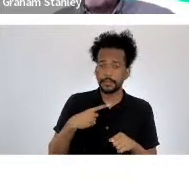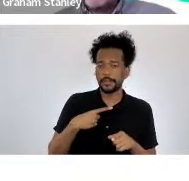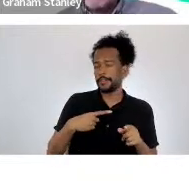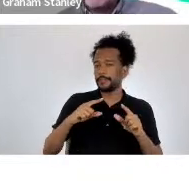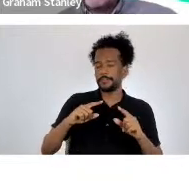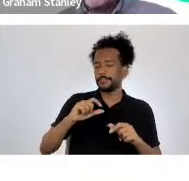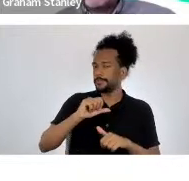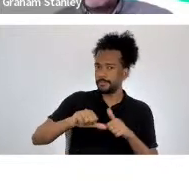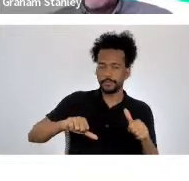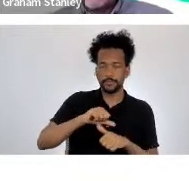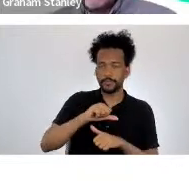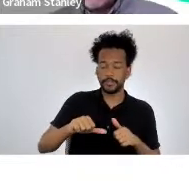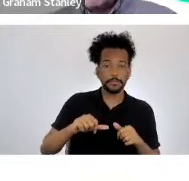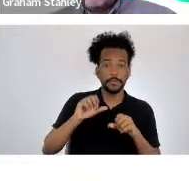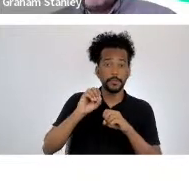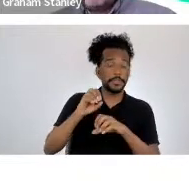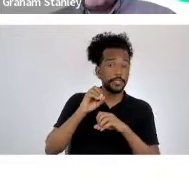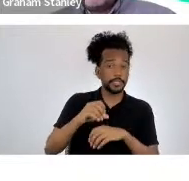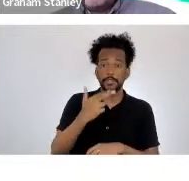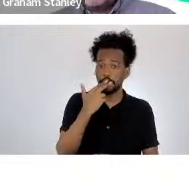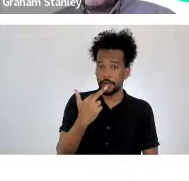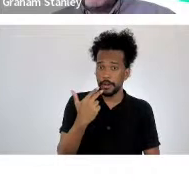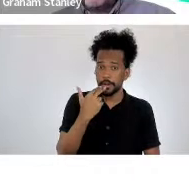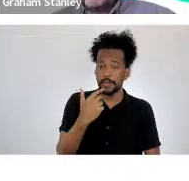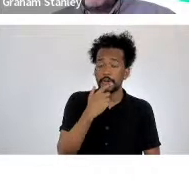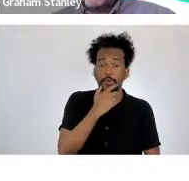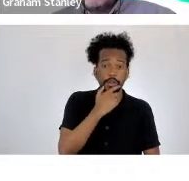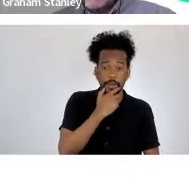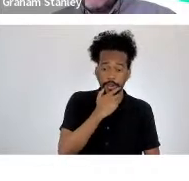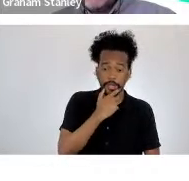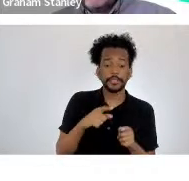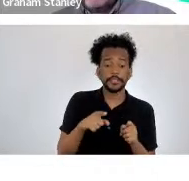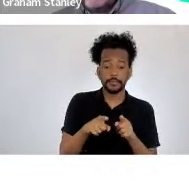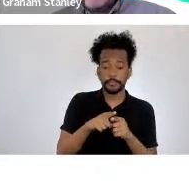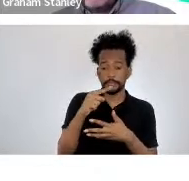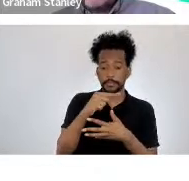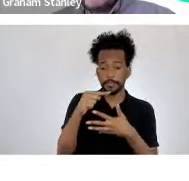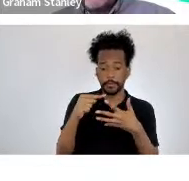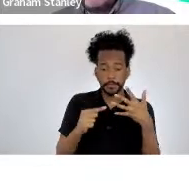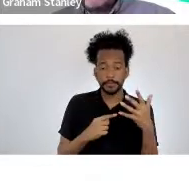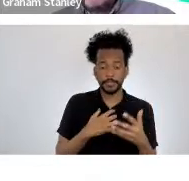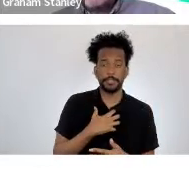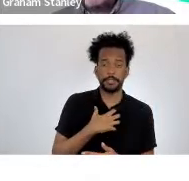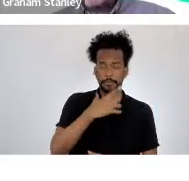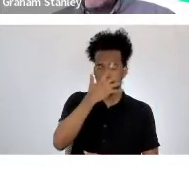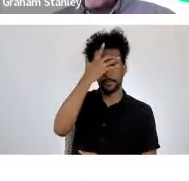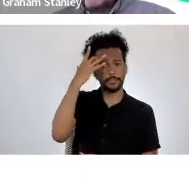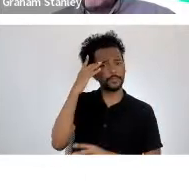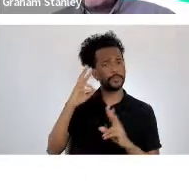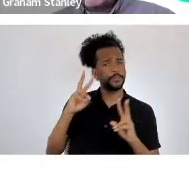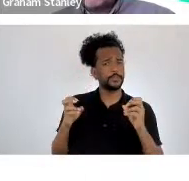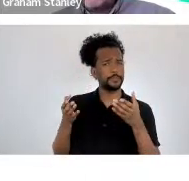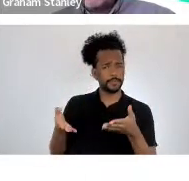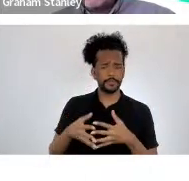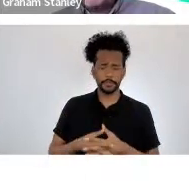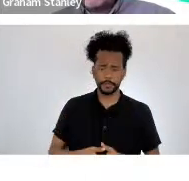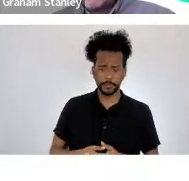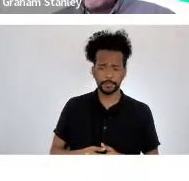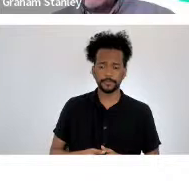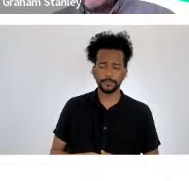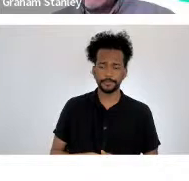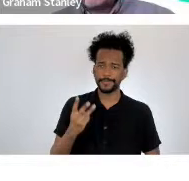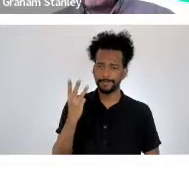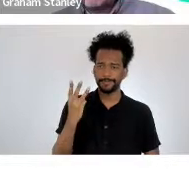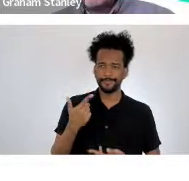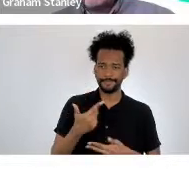understand the implications and people's feelings about them. We looked at three sources of evidence. First, what the